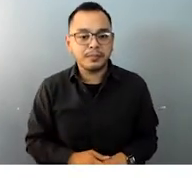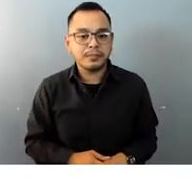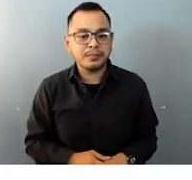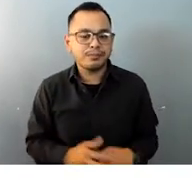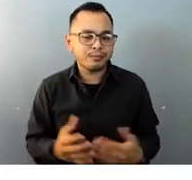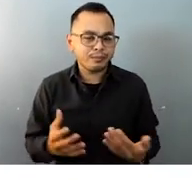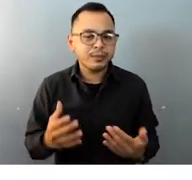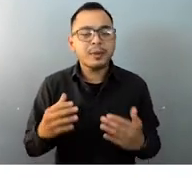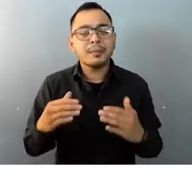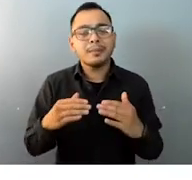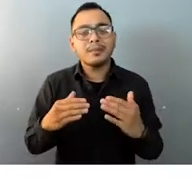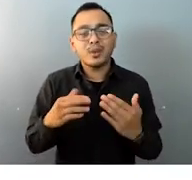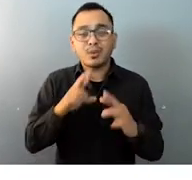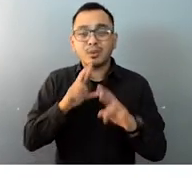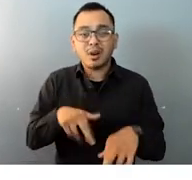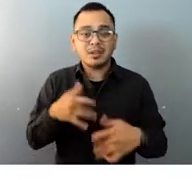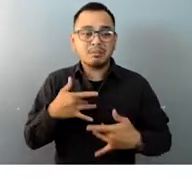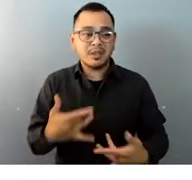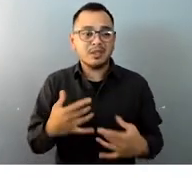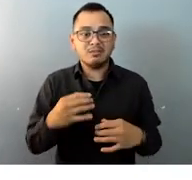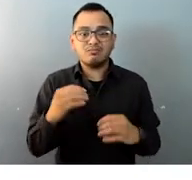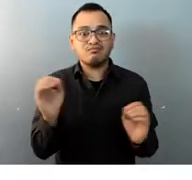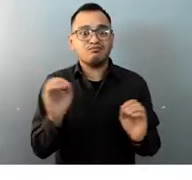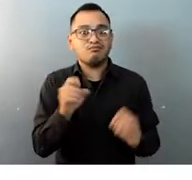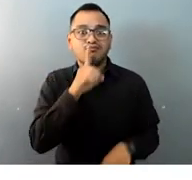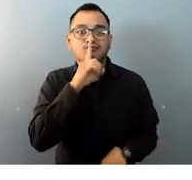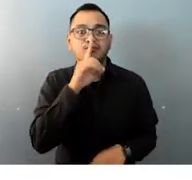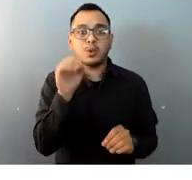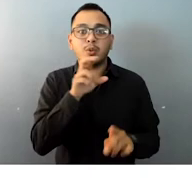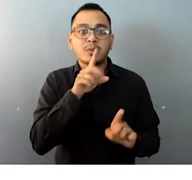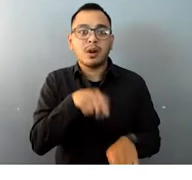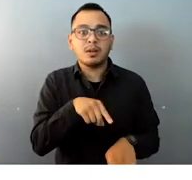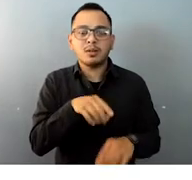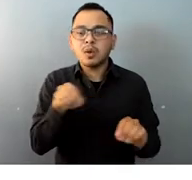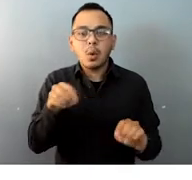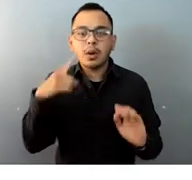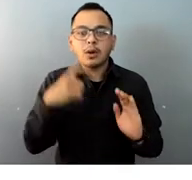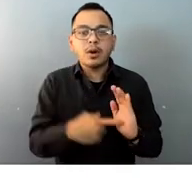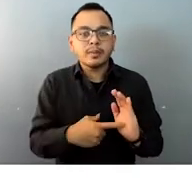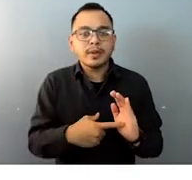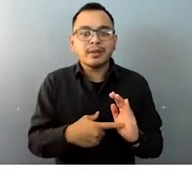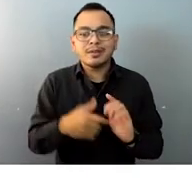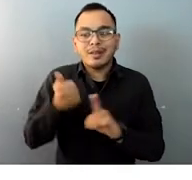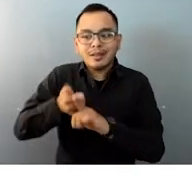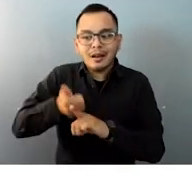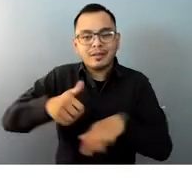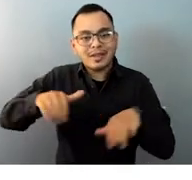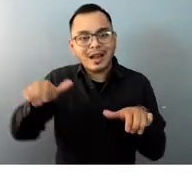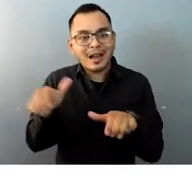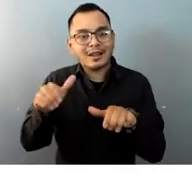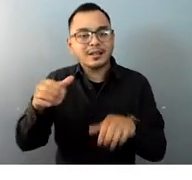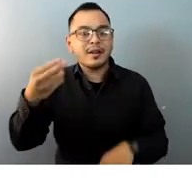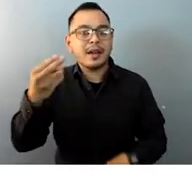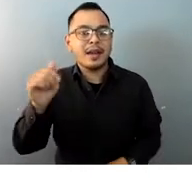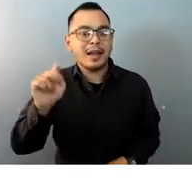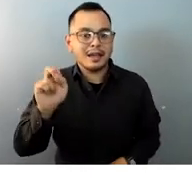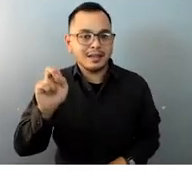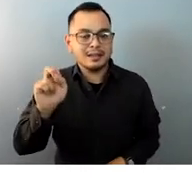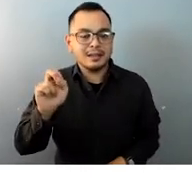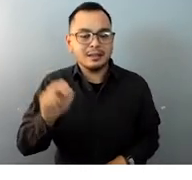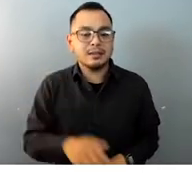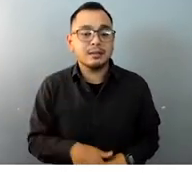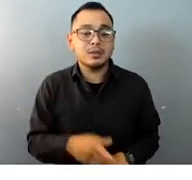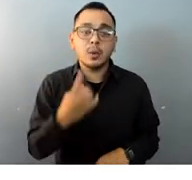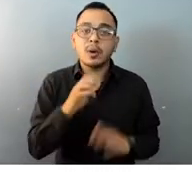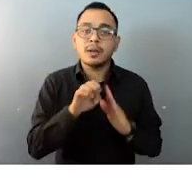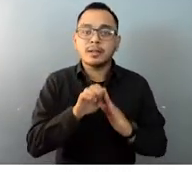crimes, basically the response is usually a non-response. It's not usually acknowledged as being an act